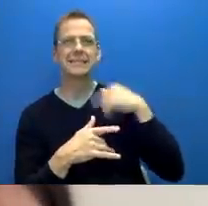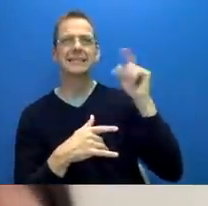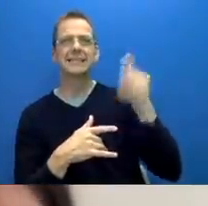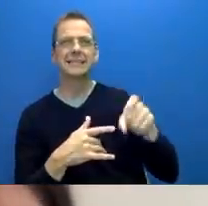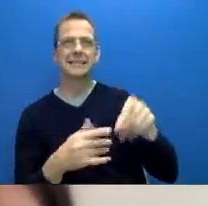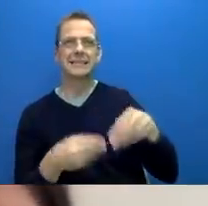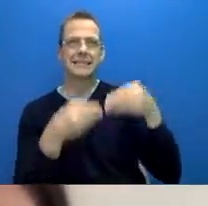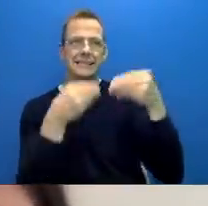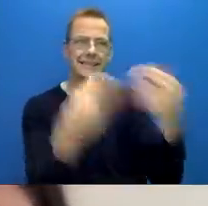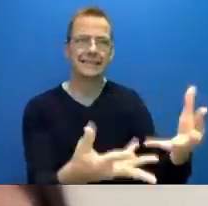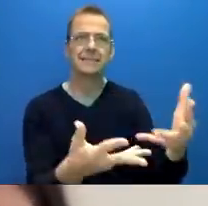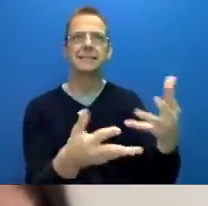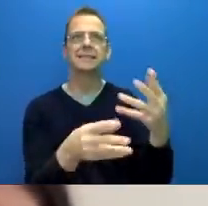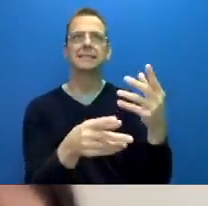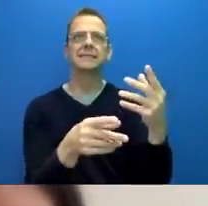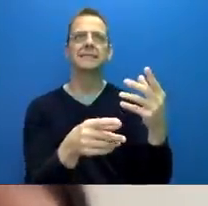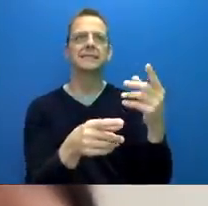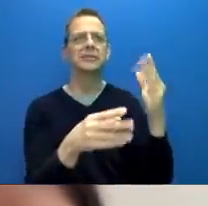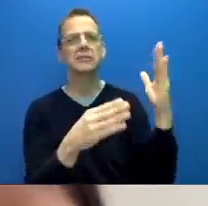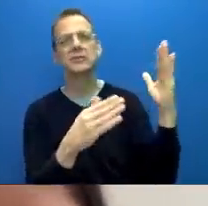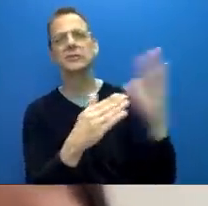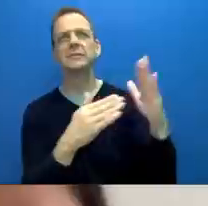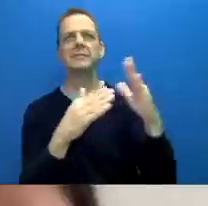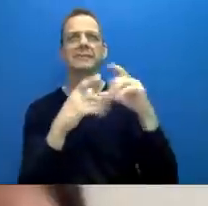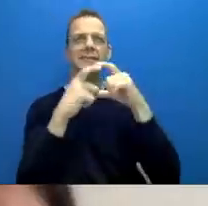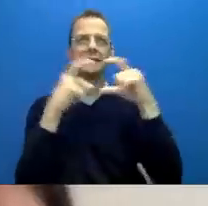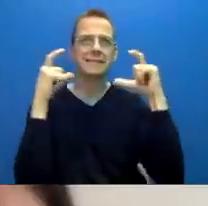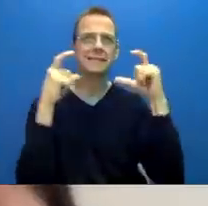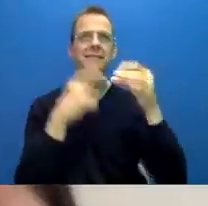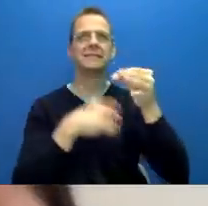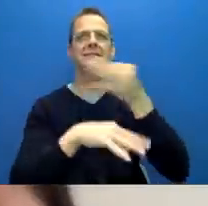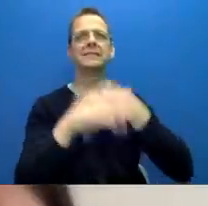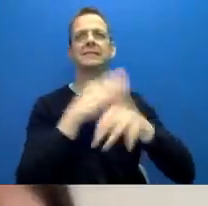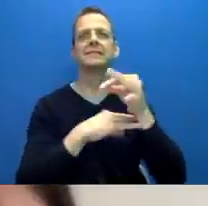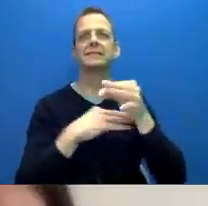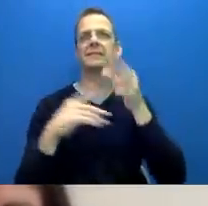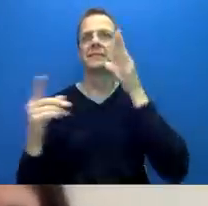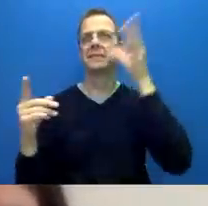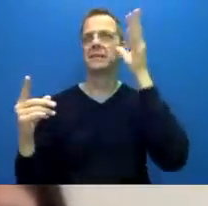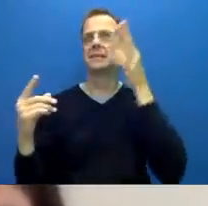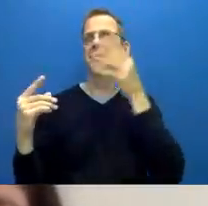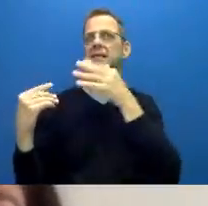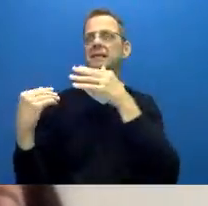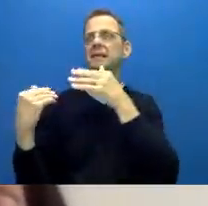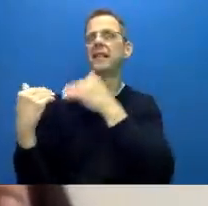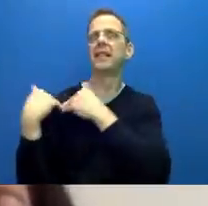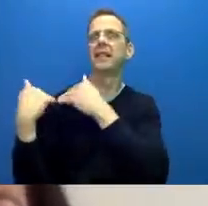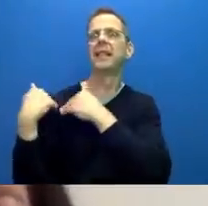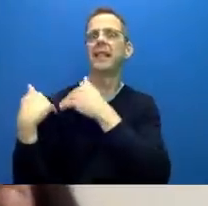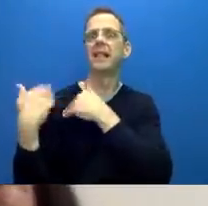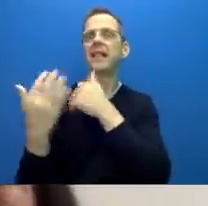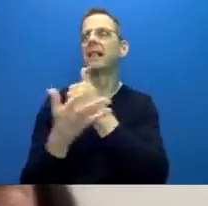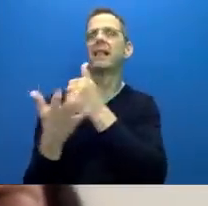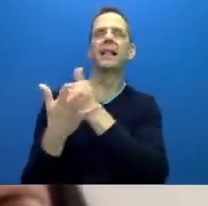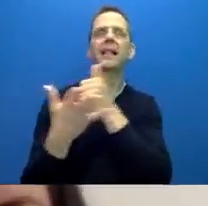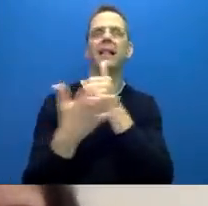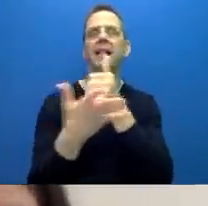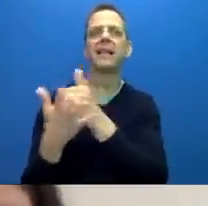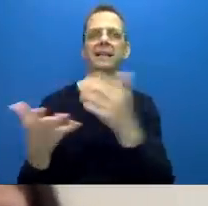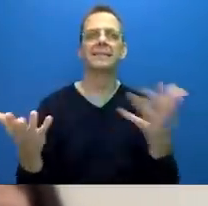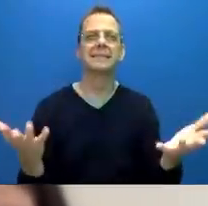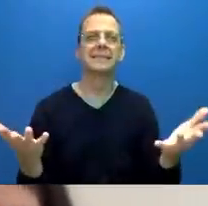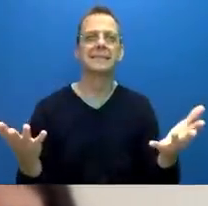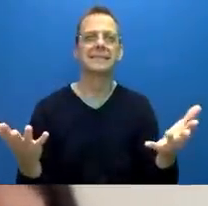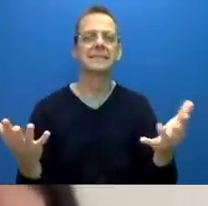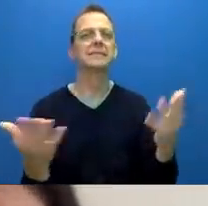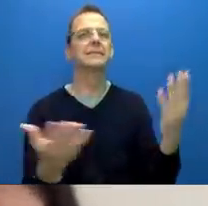you. We also received a number of questions around MSC and tiny humans, whether or not it